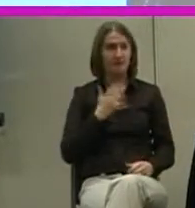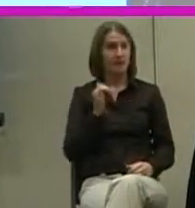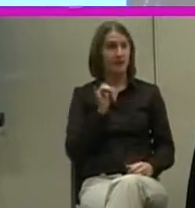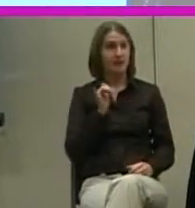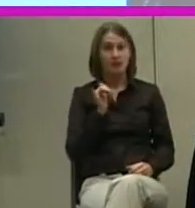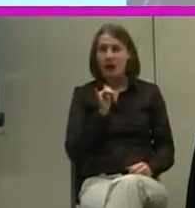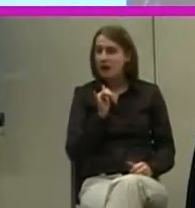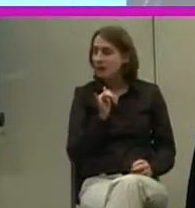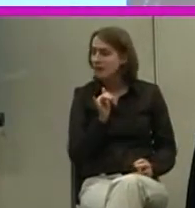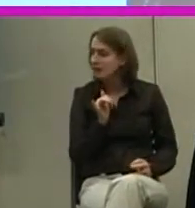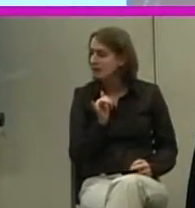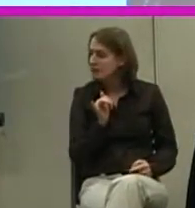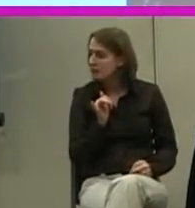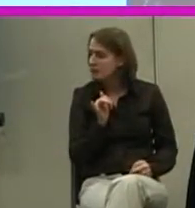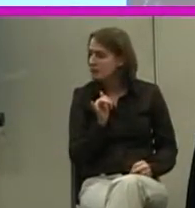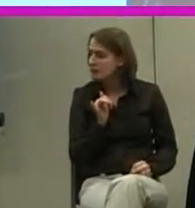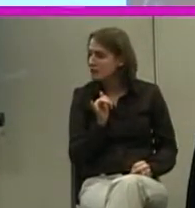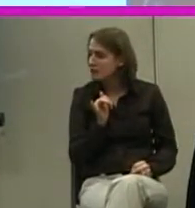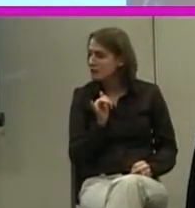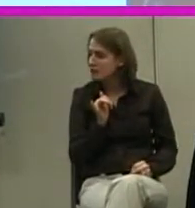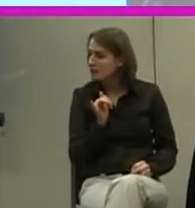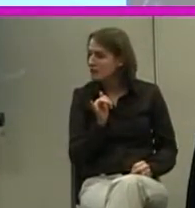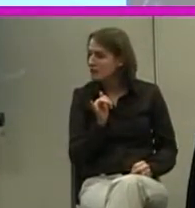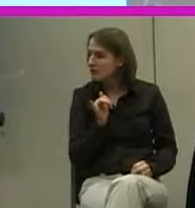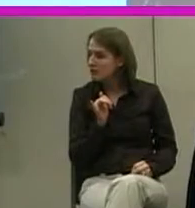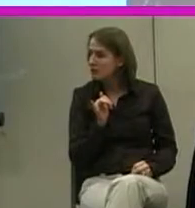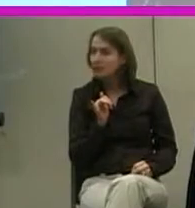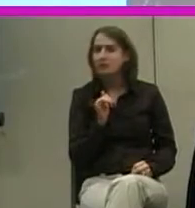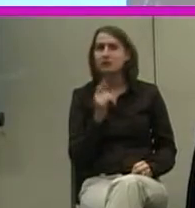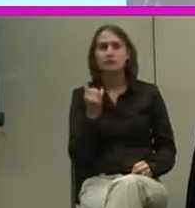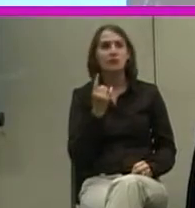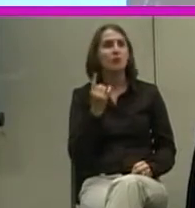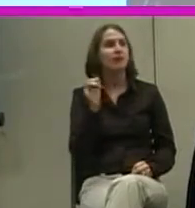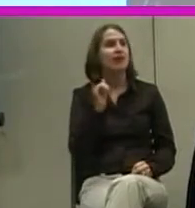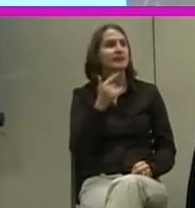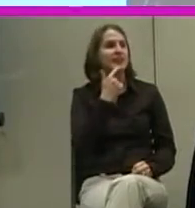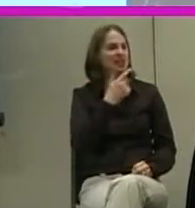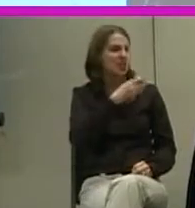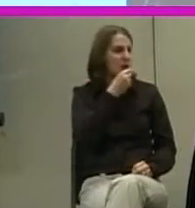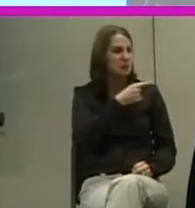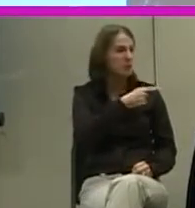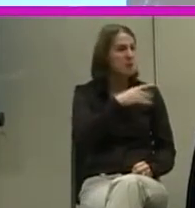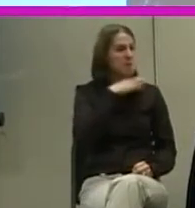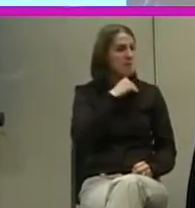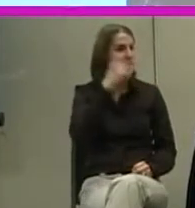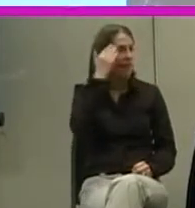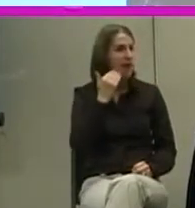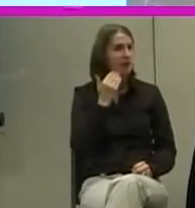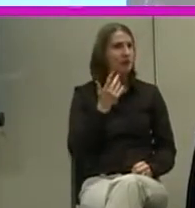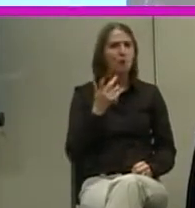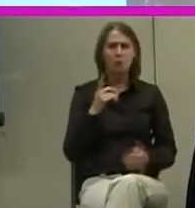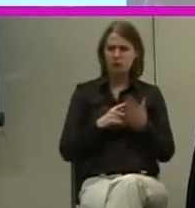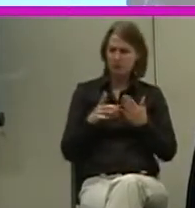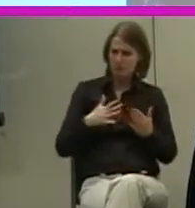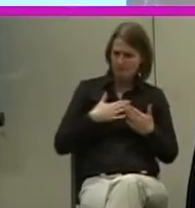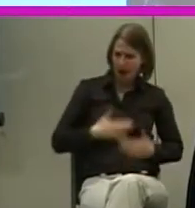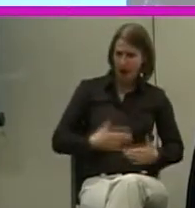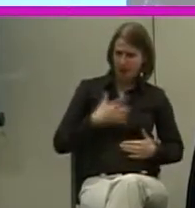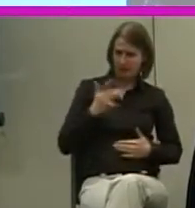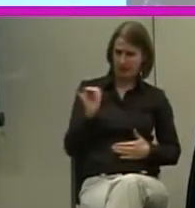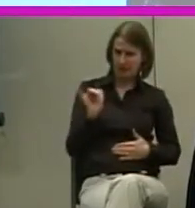somebody's like, oh, shut up, bitch. What's your body feel like? Where do you feel? Do you feel different